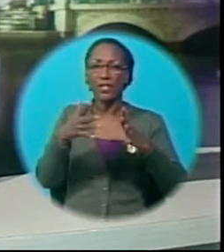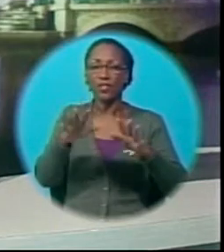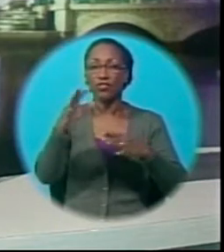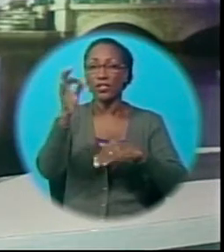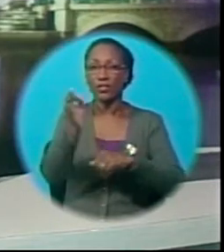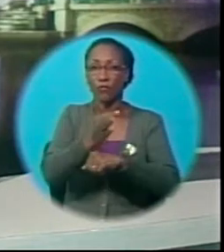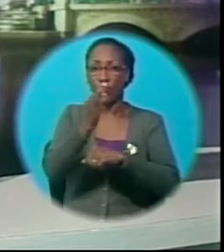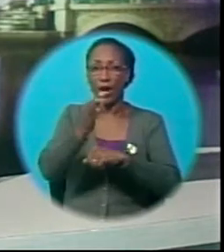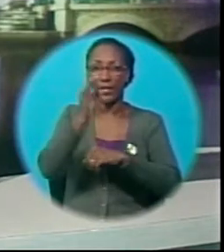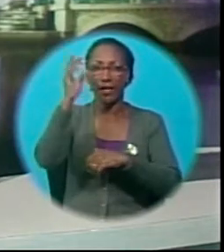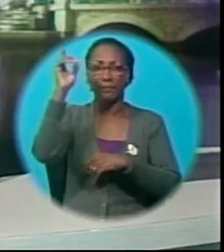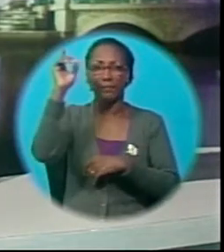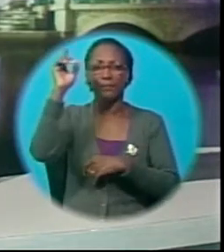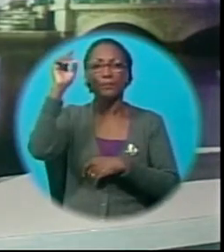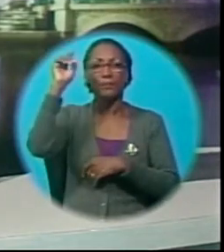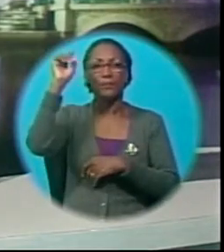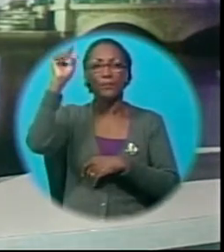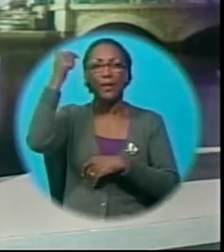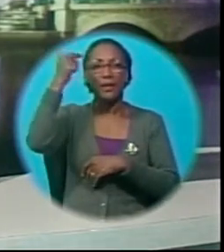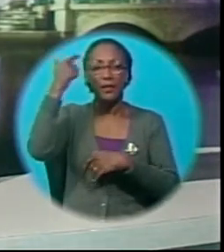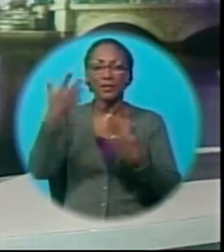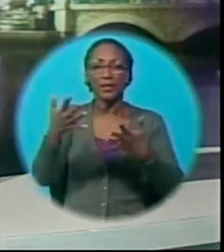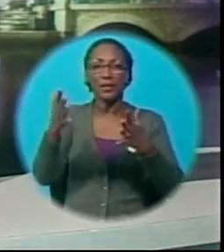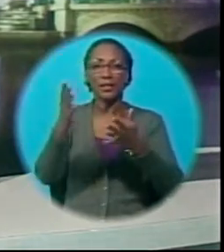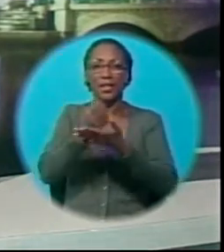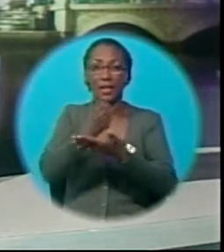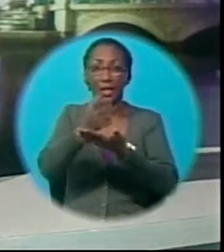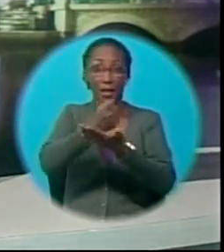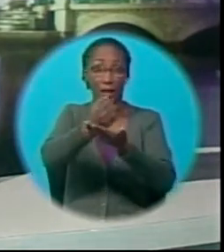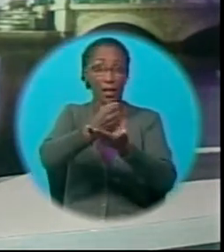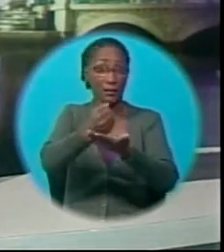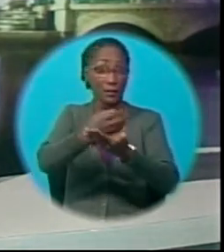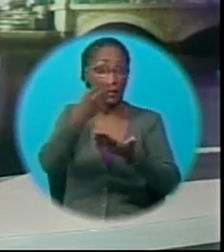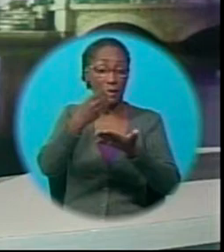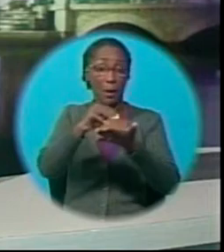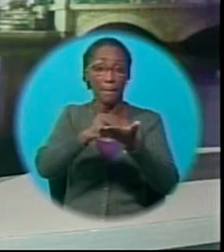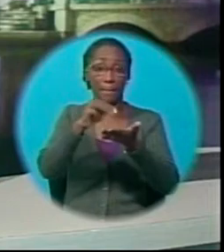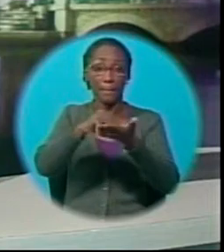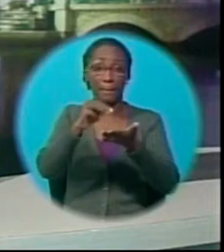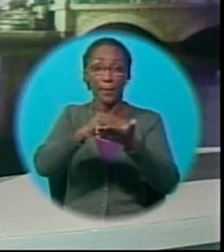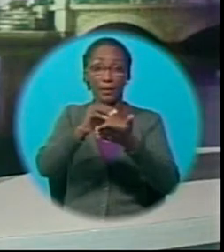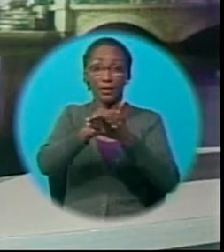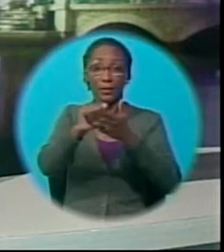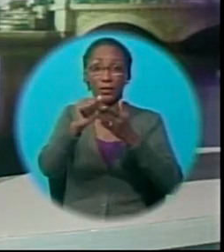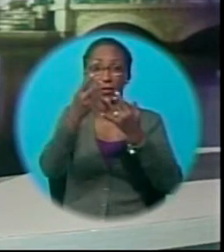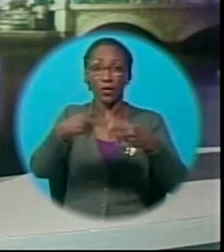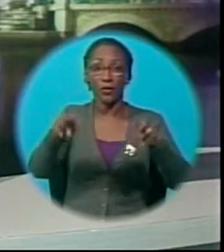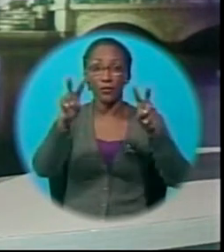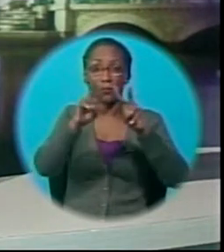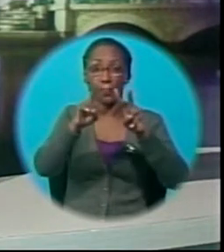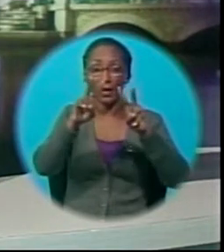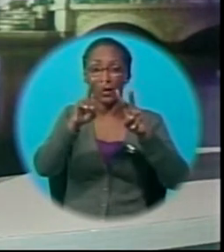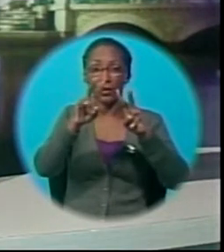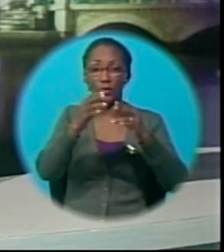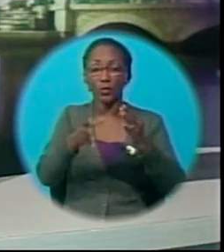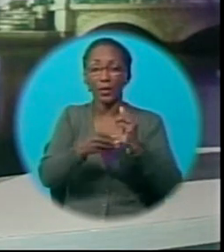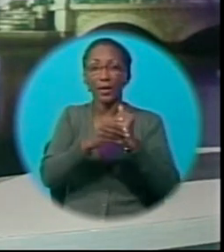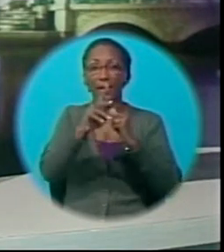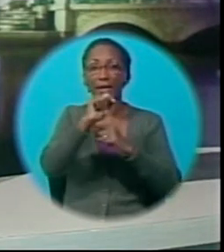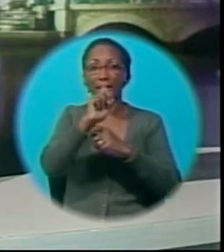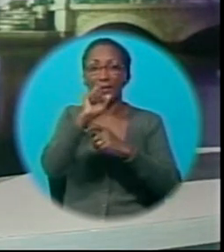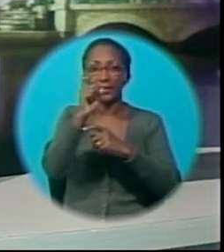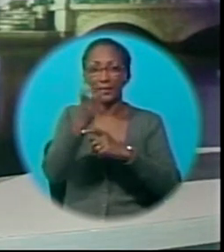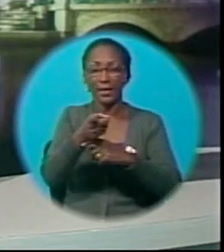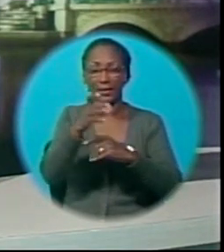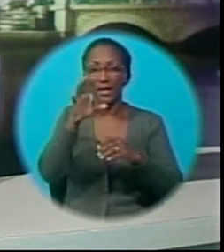Friday. Well, government has collected millions from the value-added tax on cell phone minutes. This is one of the economic recovery measures